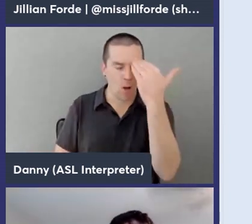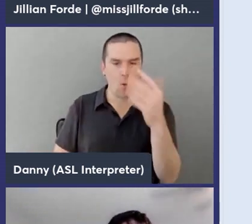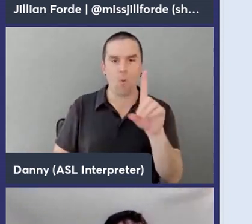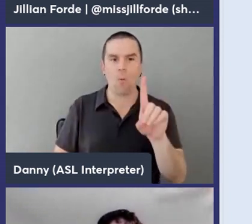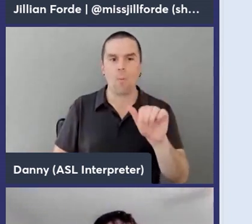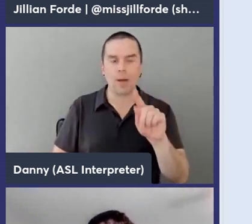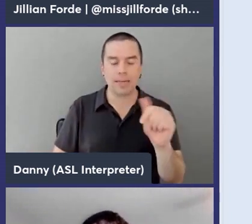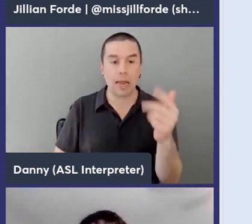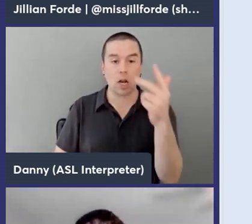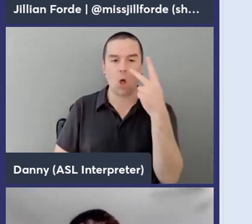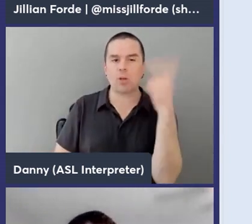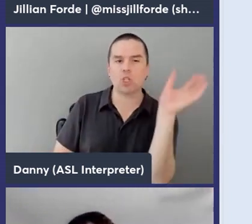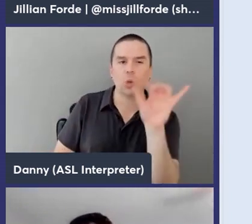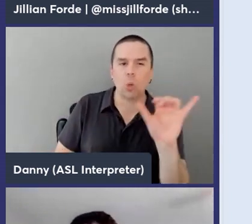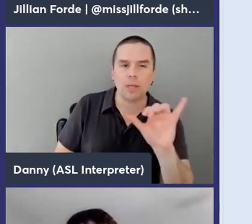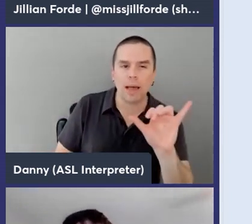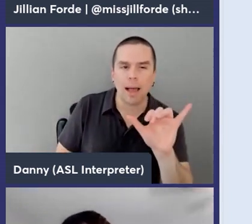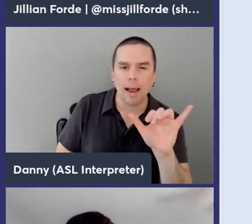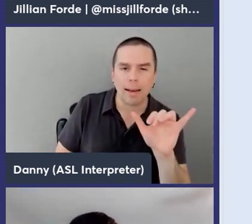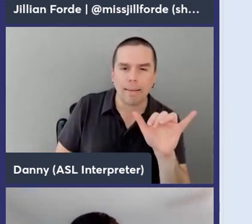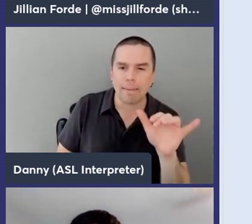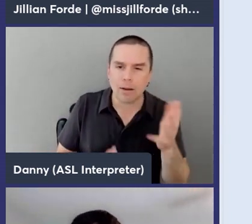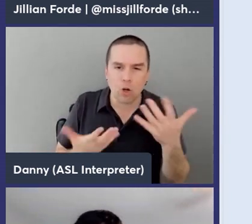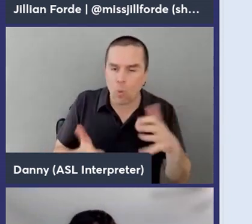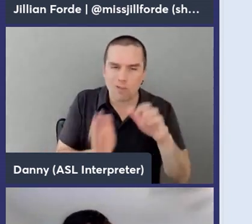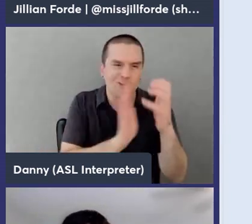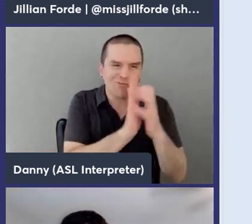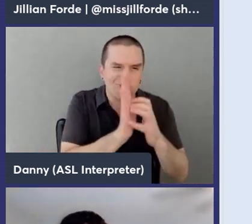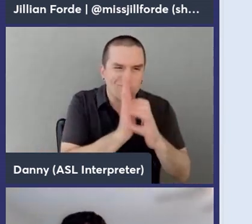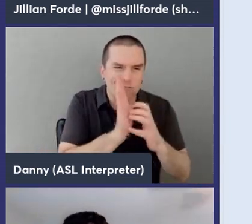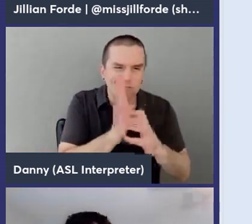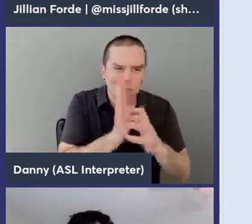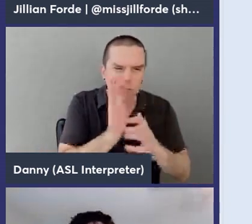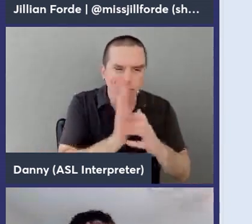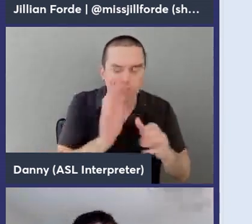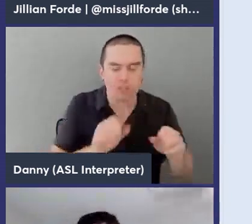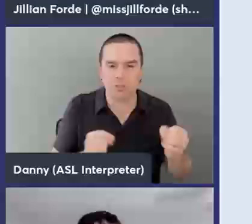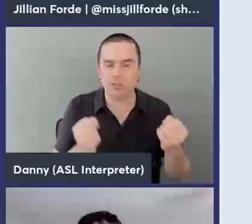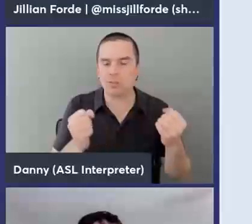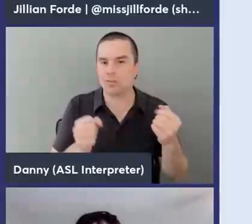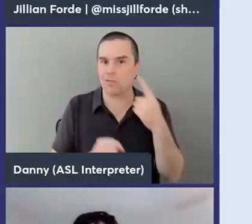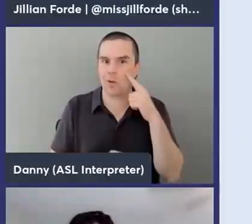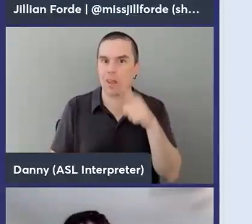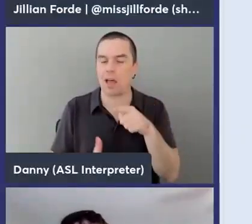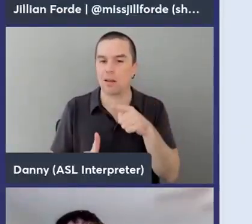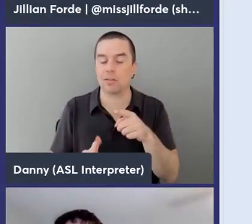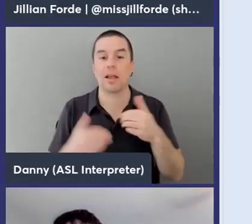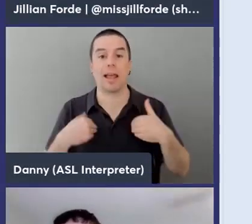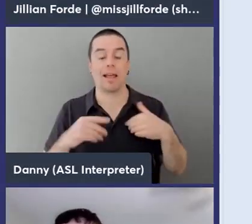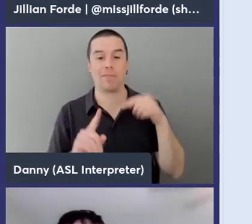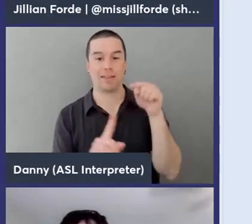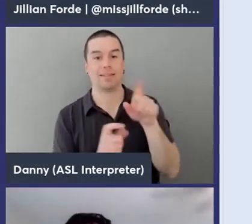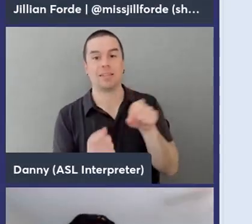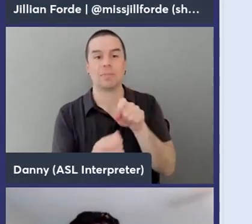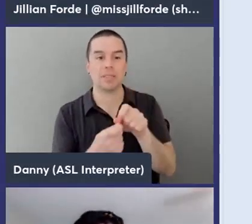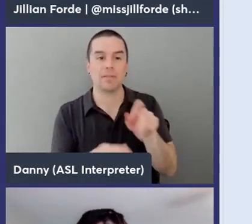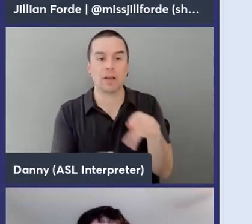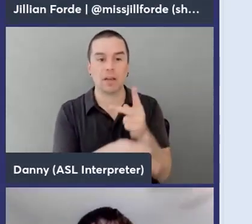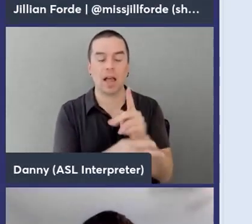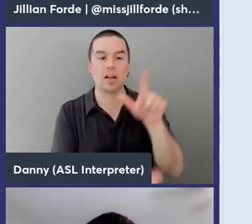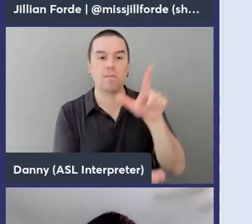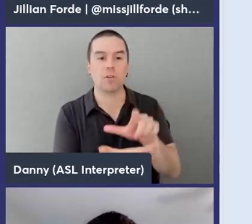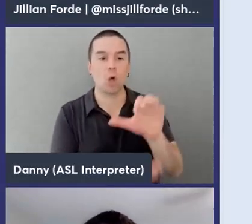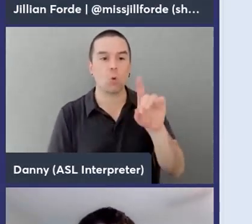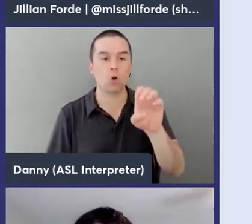what does this look like? I don't want to necessarily have to write all of these queries in order to do that. So having this sort of tooling was a kind of a very key request